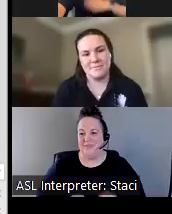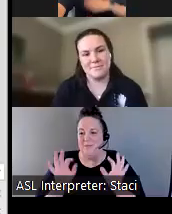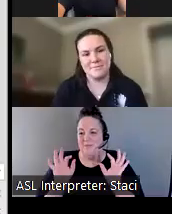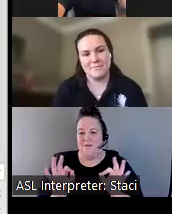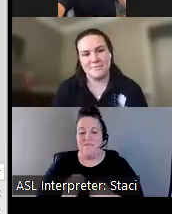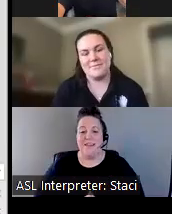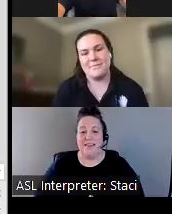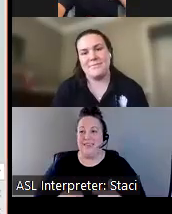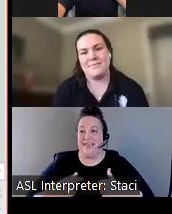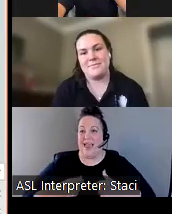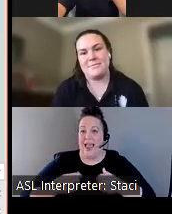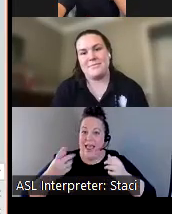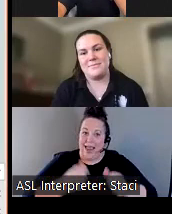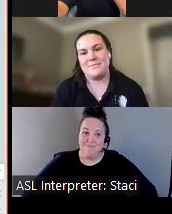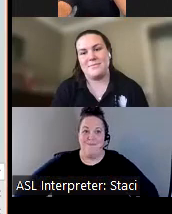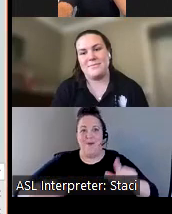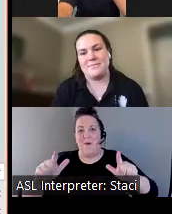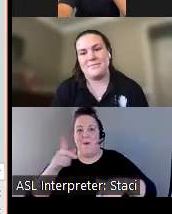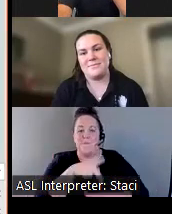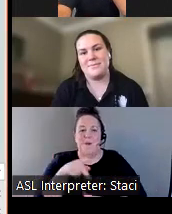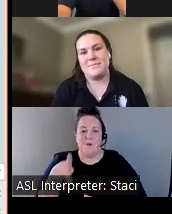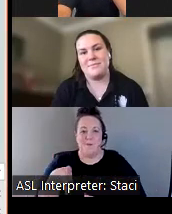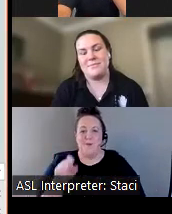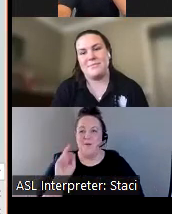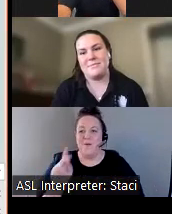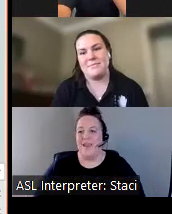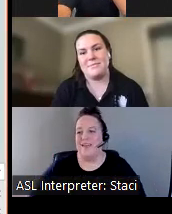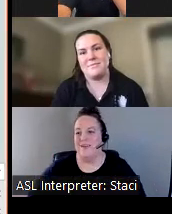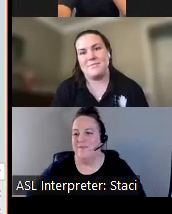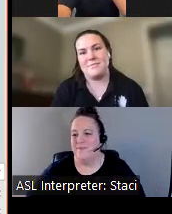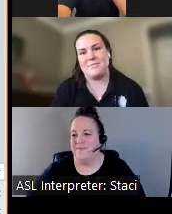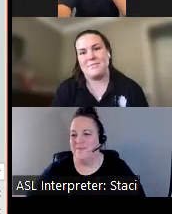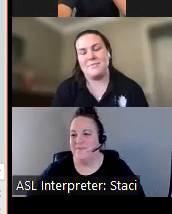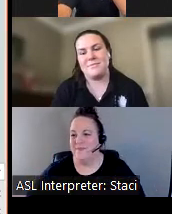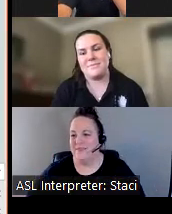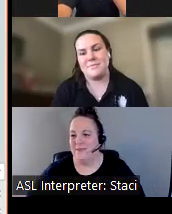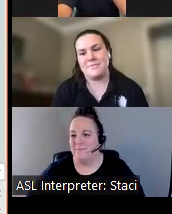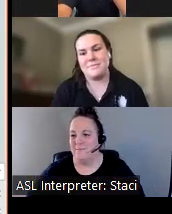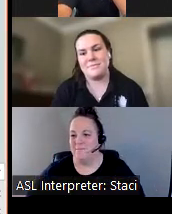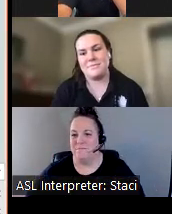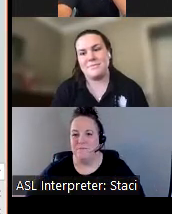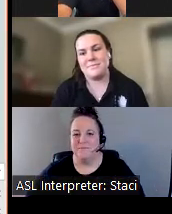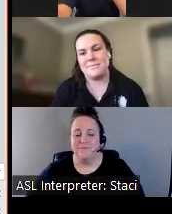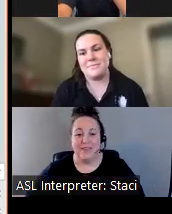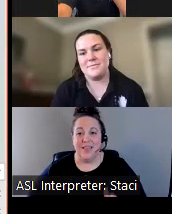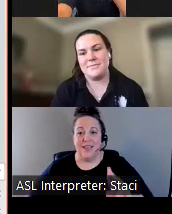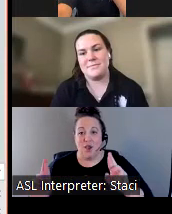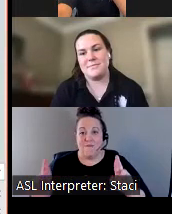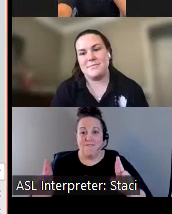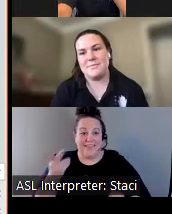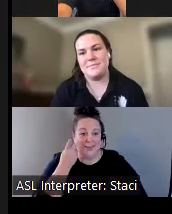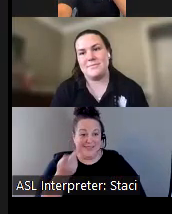Perfect, and I'm loading up a PowerPoint, and my hope is that you are viewing it